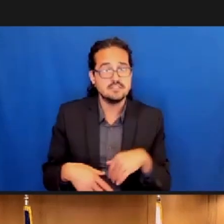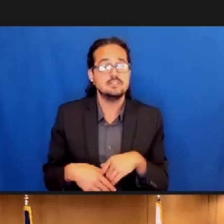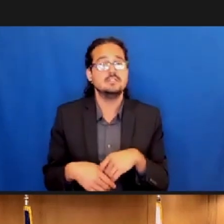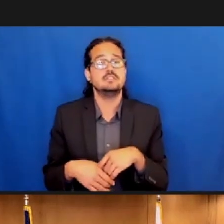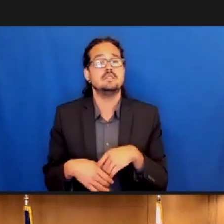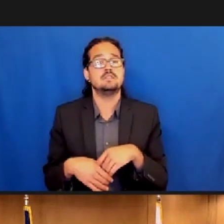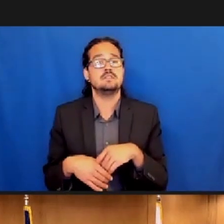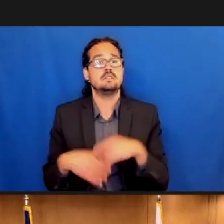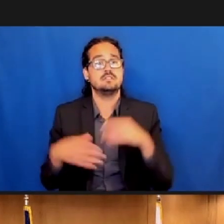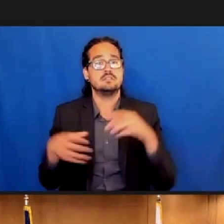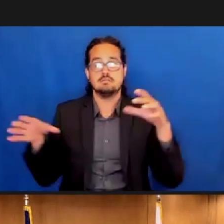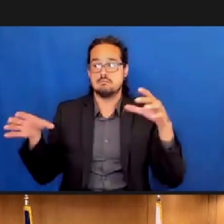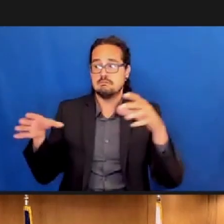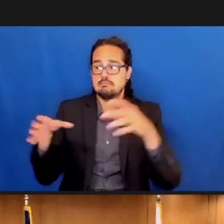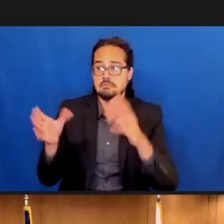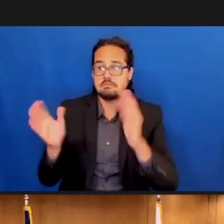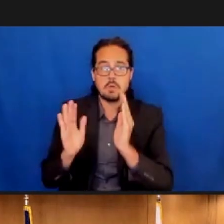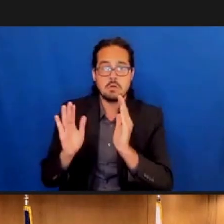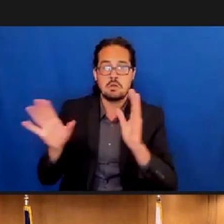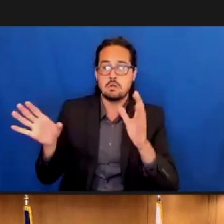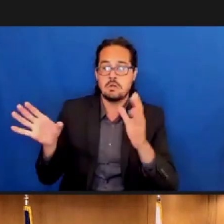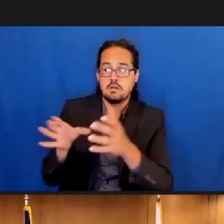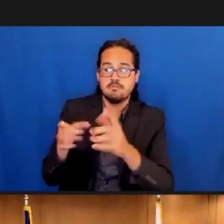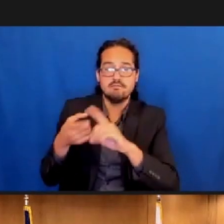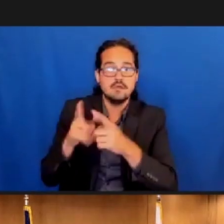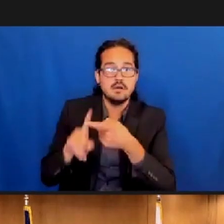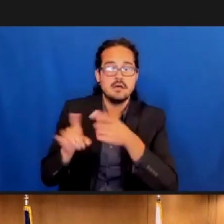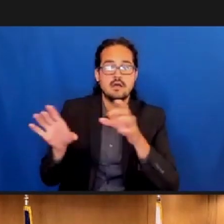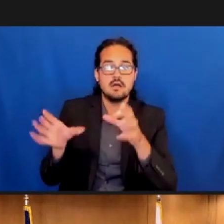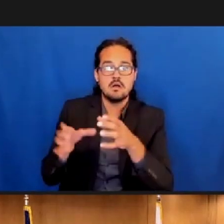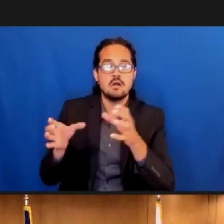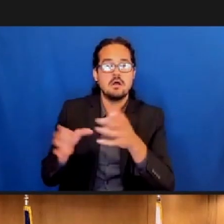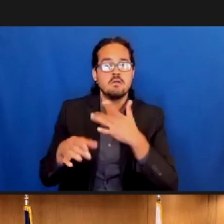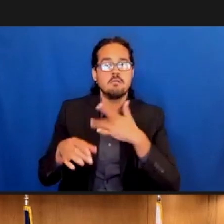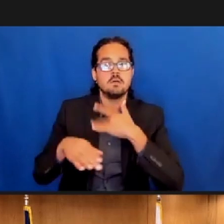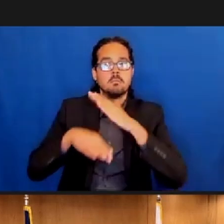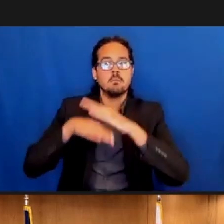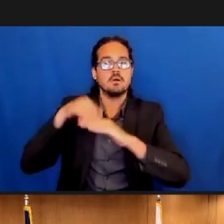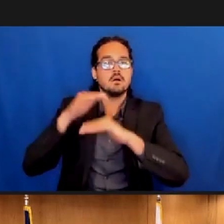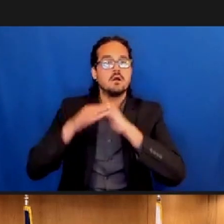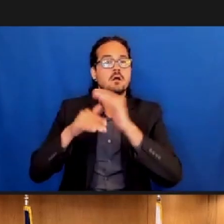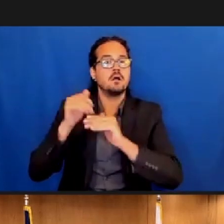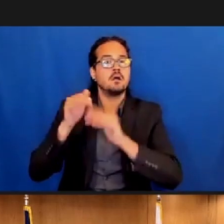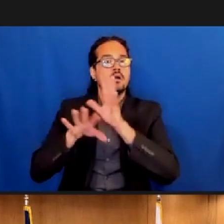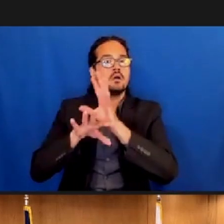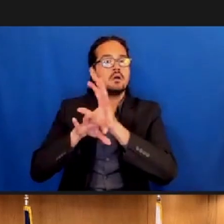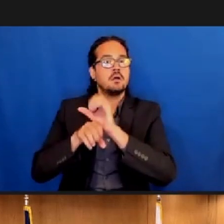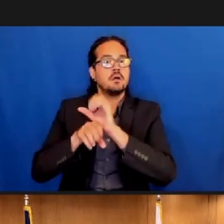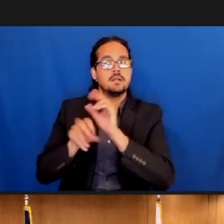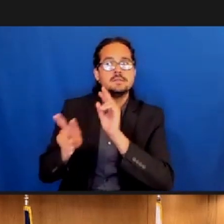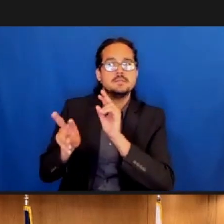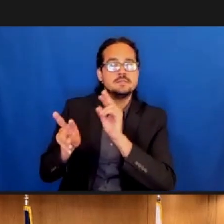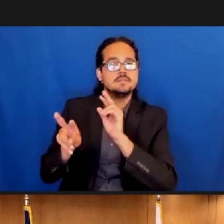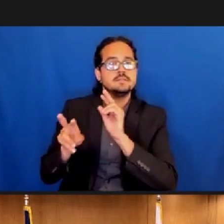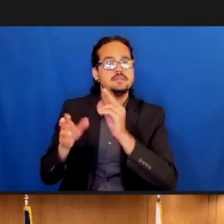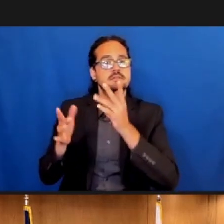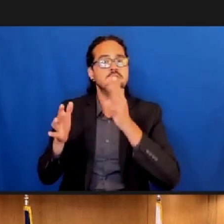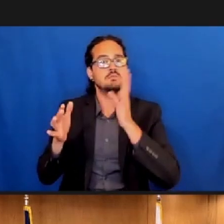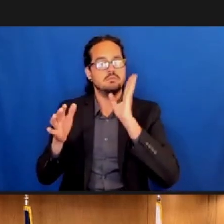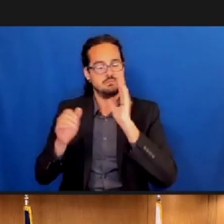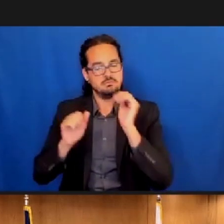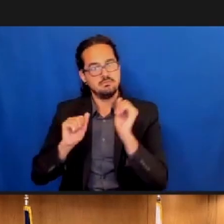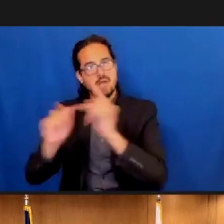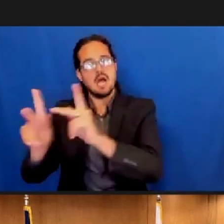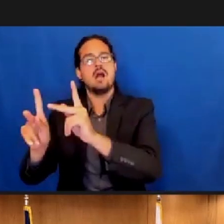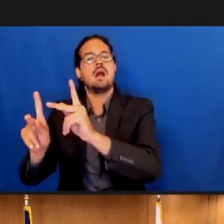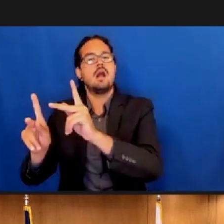you to keep supporting one another and as a community by listening and acknowledging each other and meeting us where we are, each and every